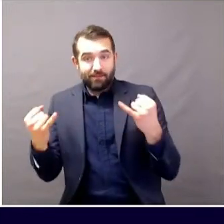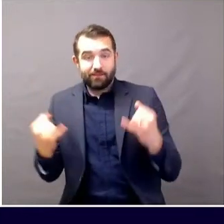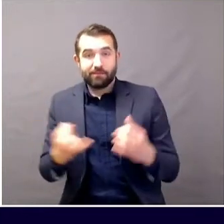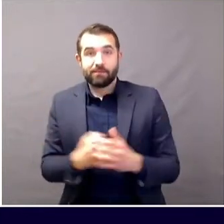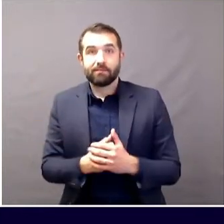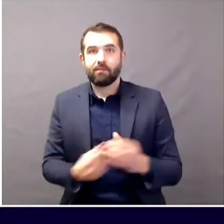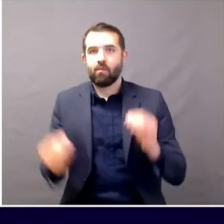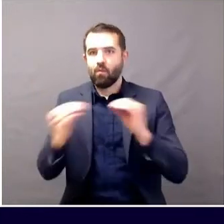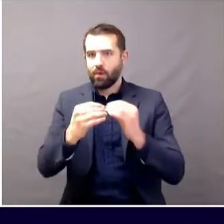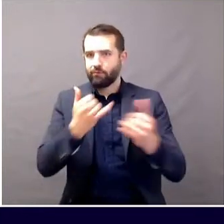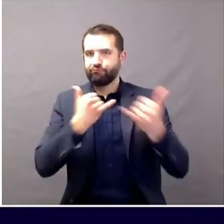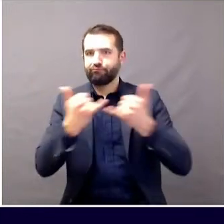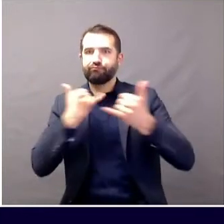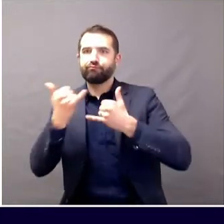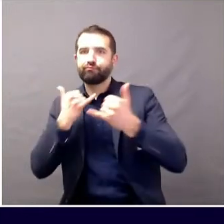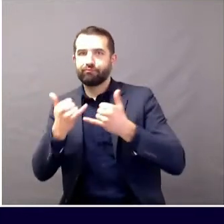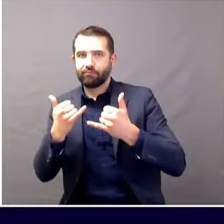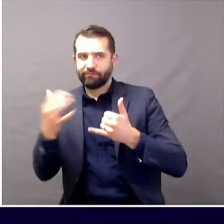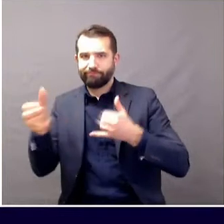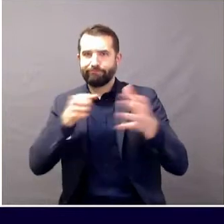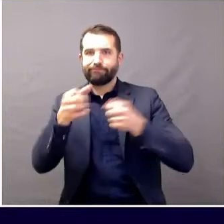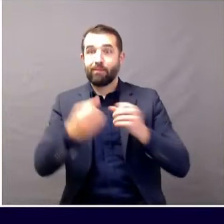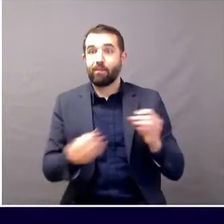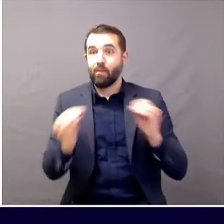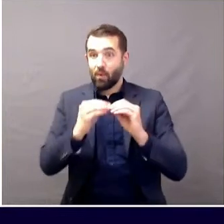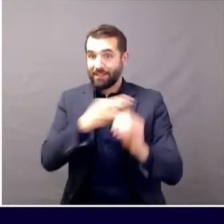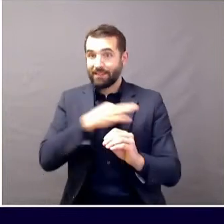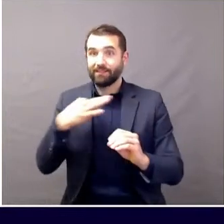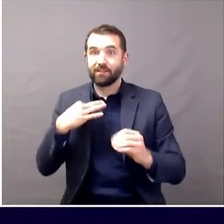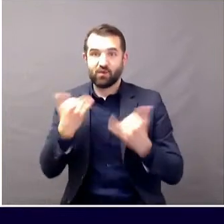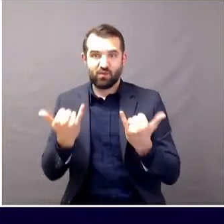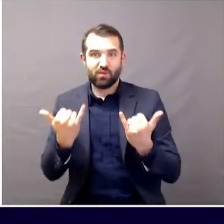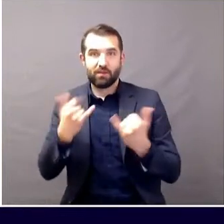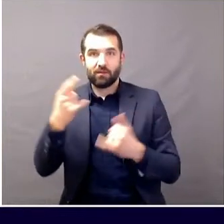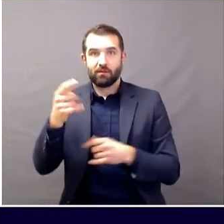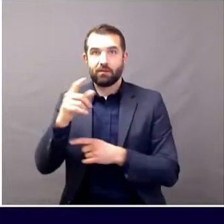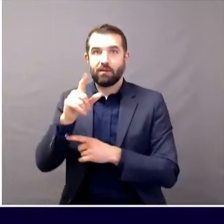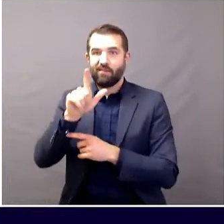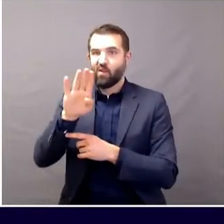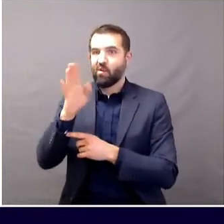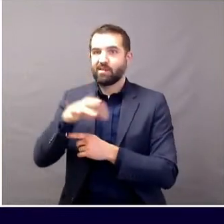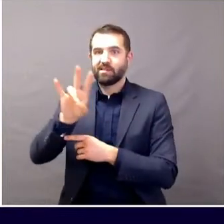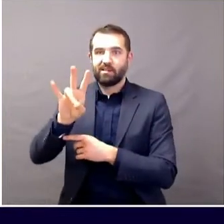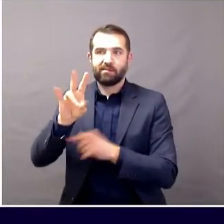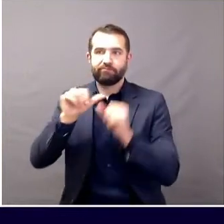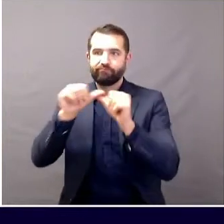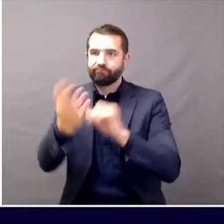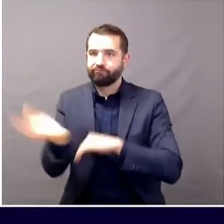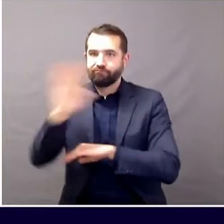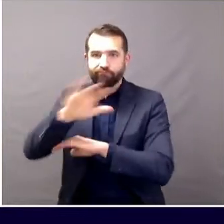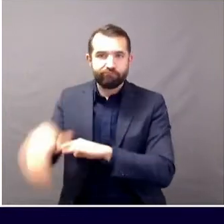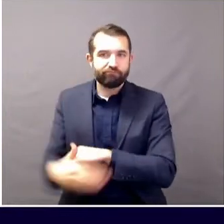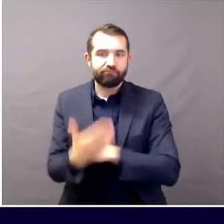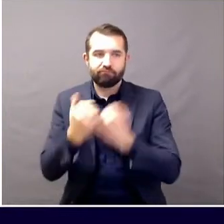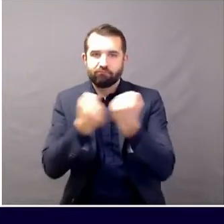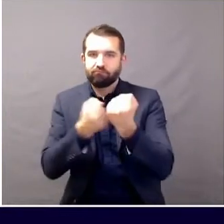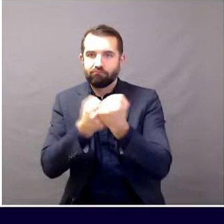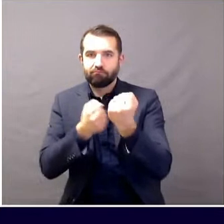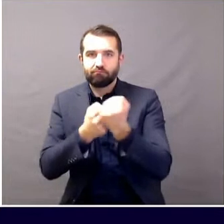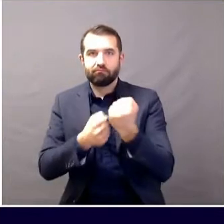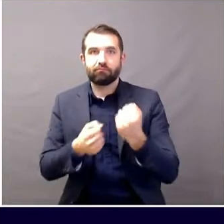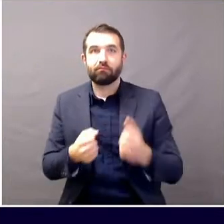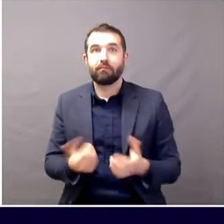line so that people know 24/7 there's somebody they can call and talk to and get support. So thanks again for having me